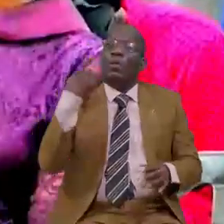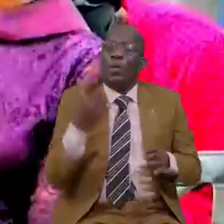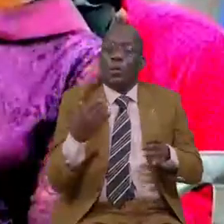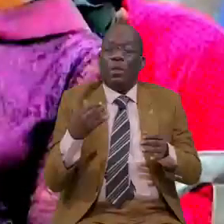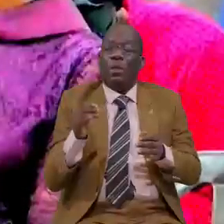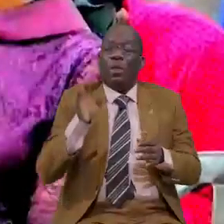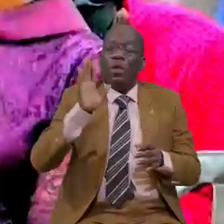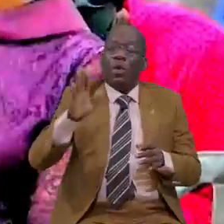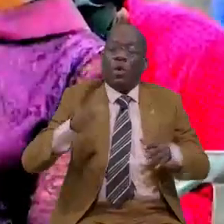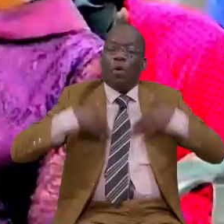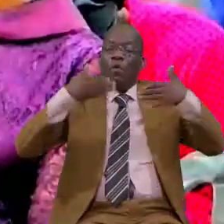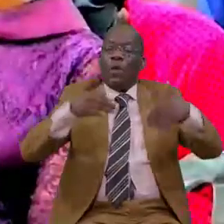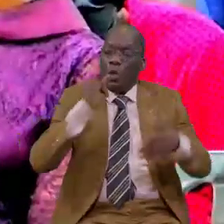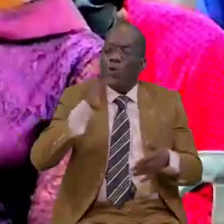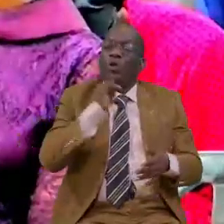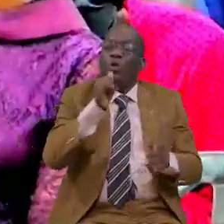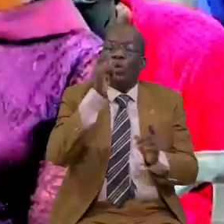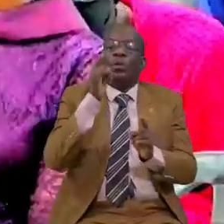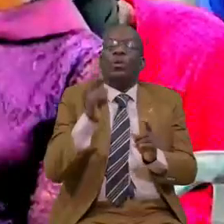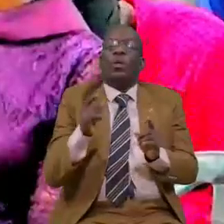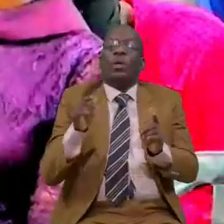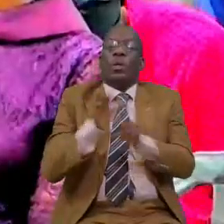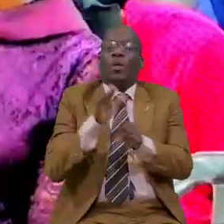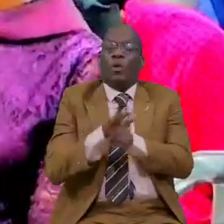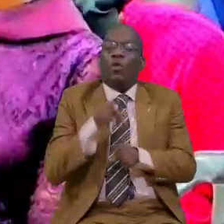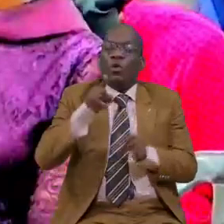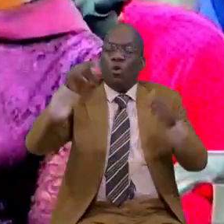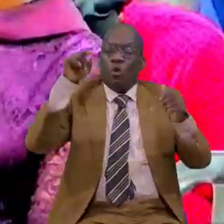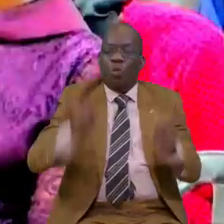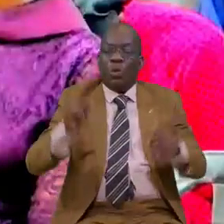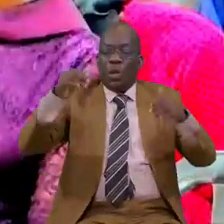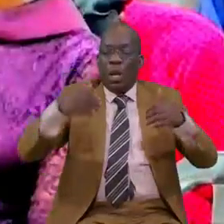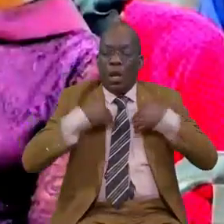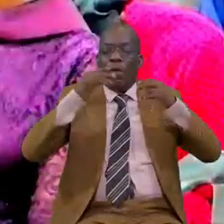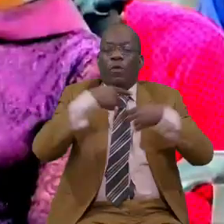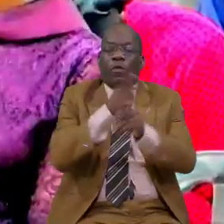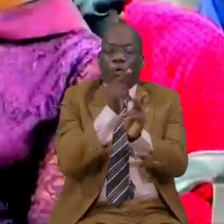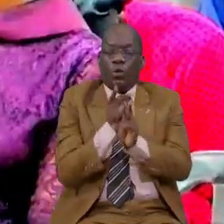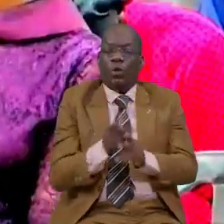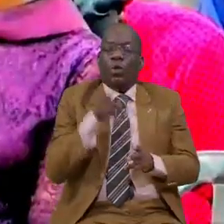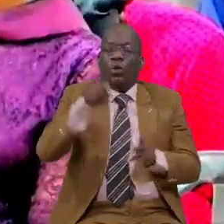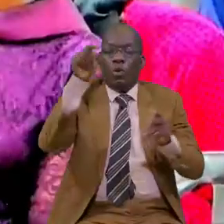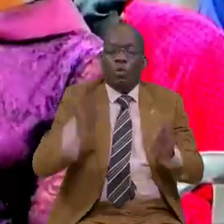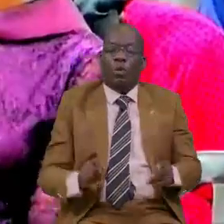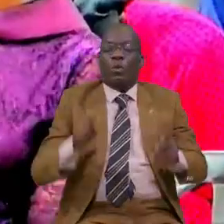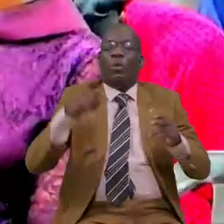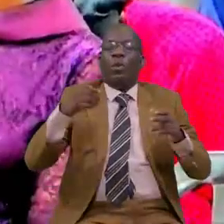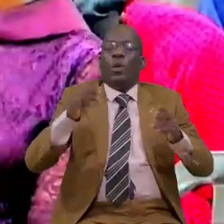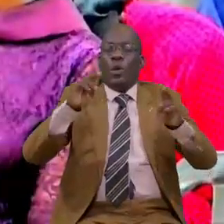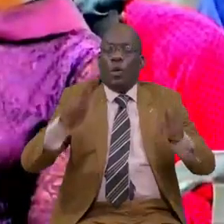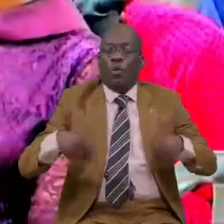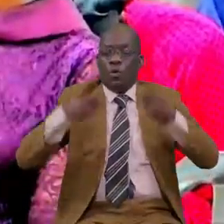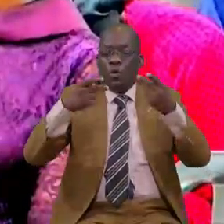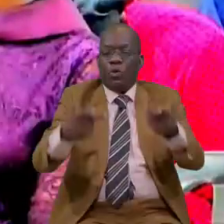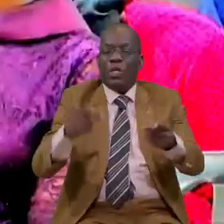enough. You must have production, productivity. You must produce fruit, because every